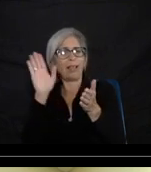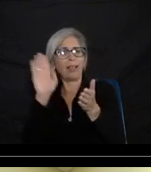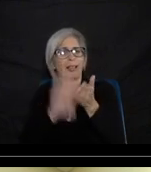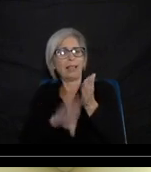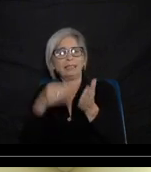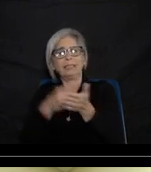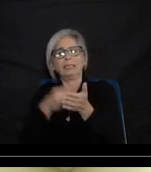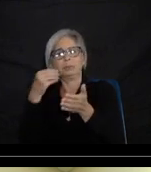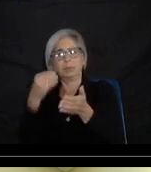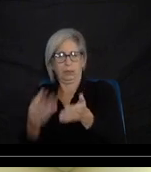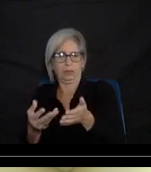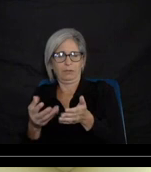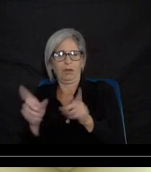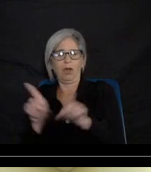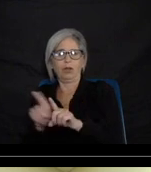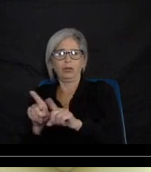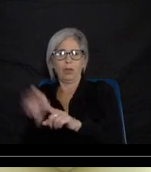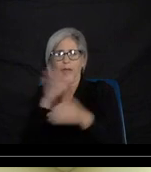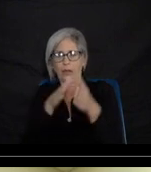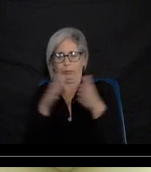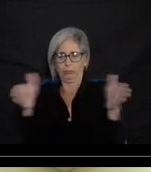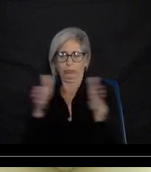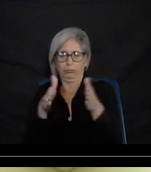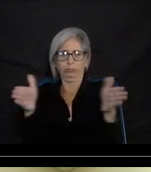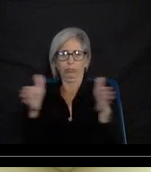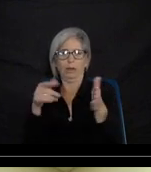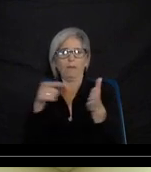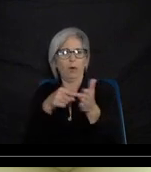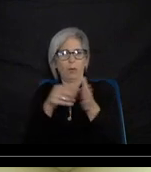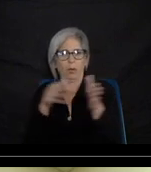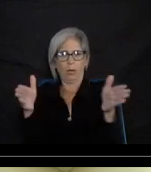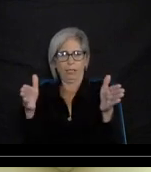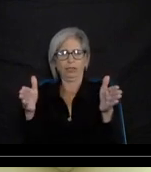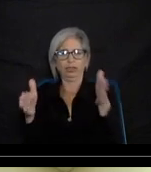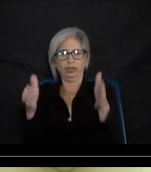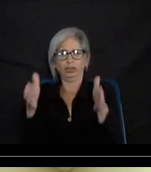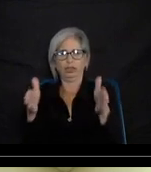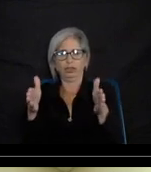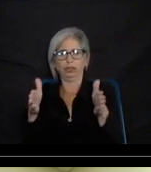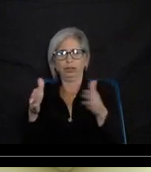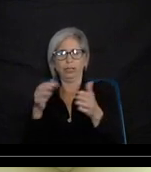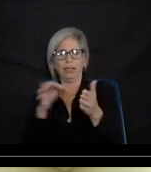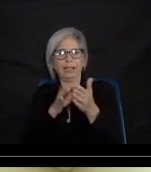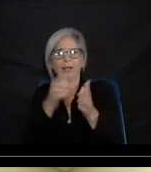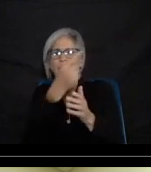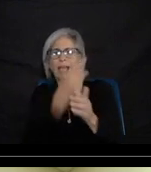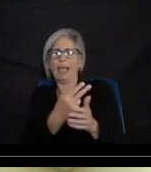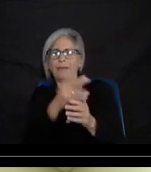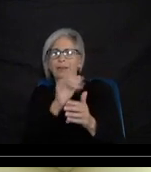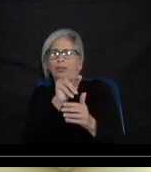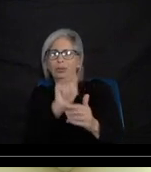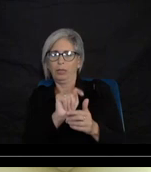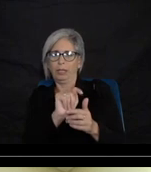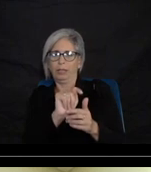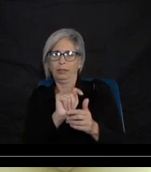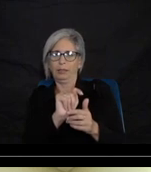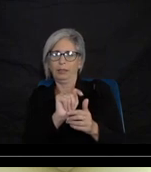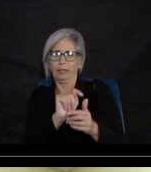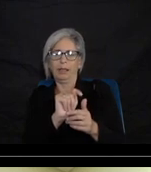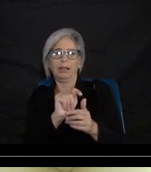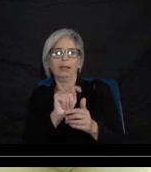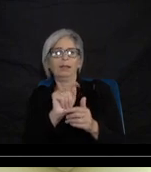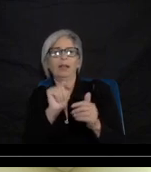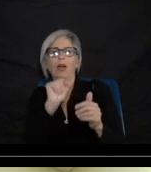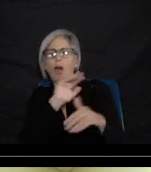and more in that range that people can afford. That they count them as a half a unit for density only. So they still have to meet all the